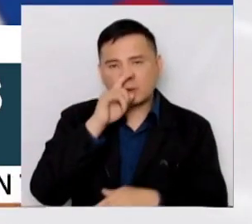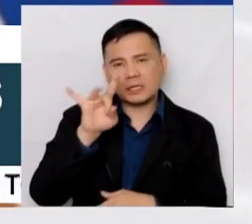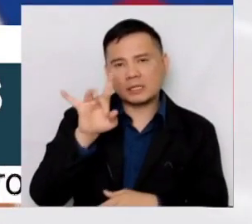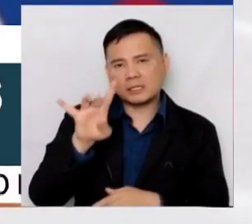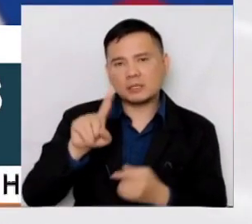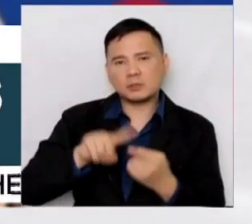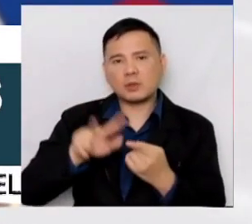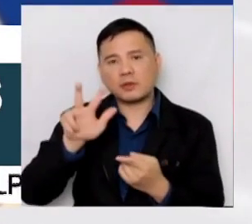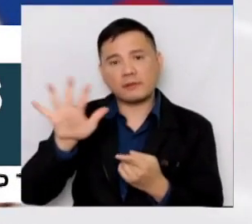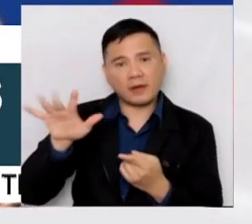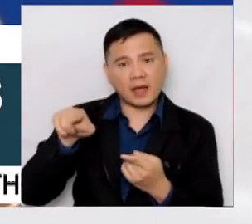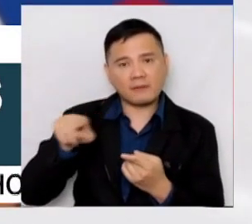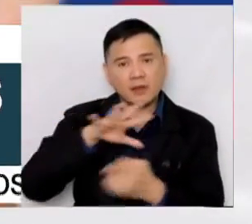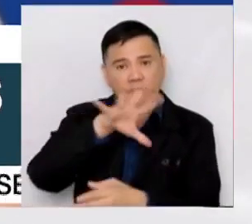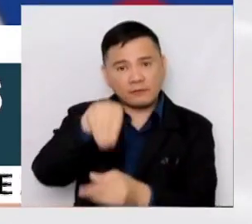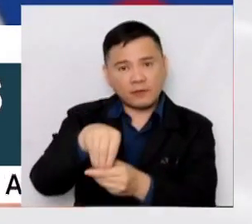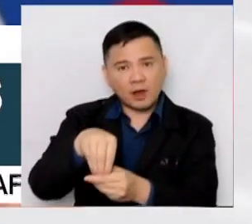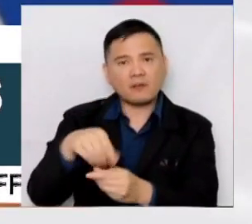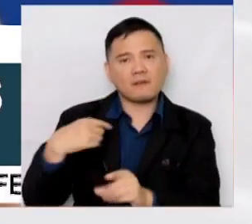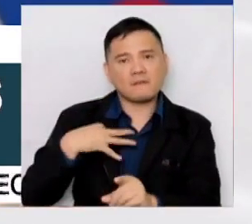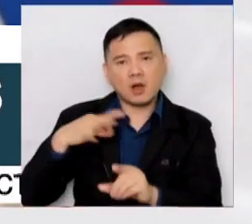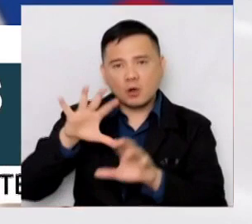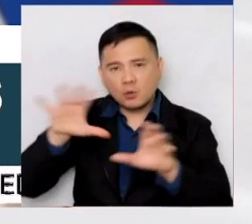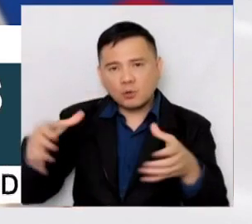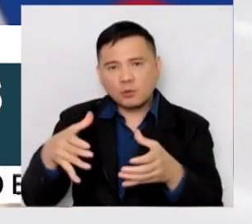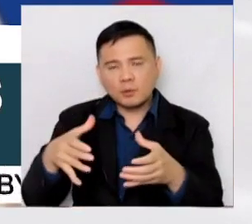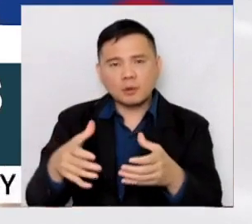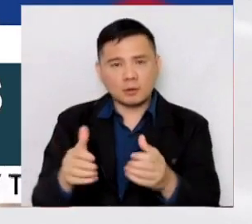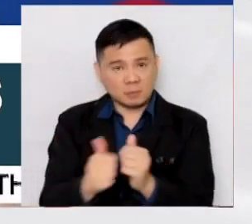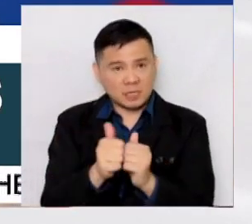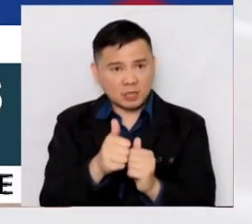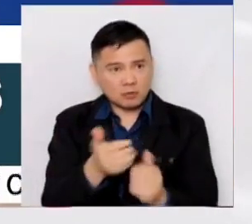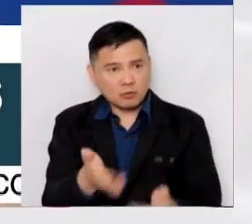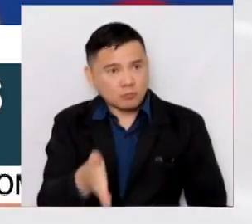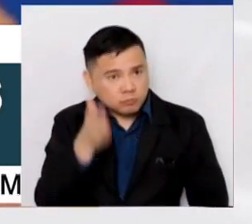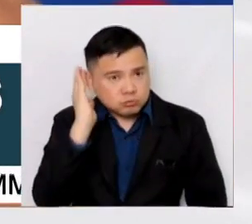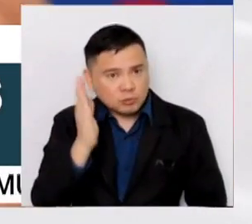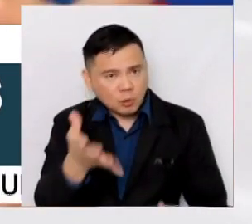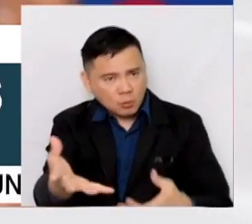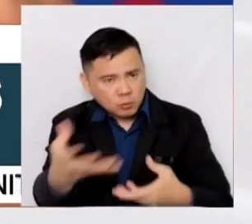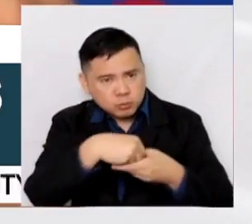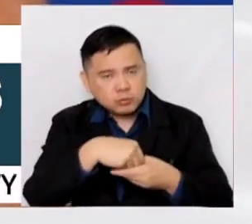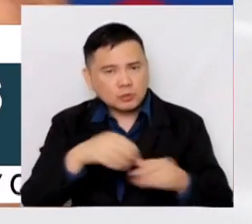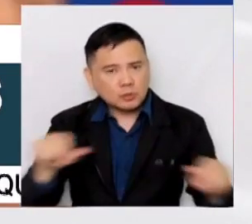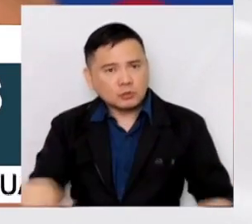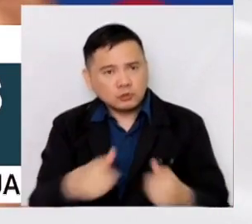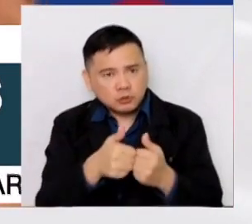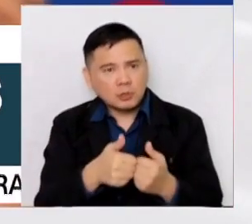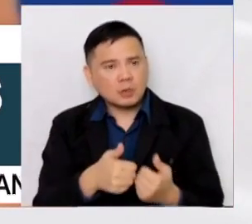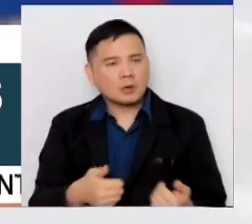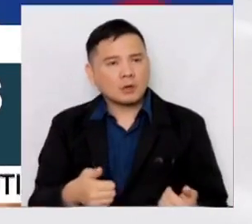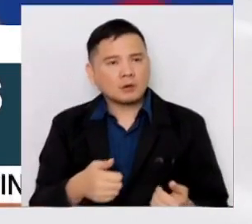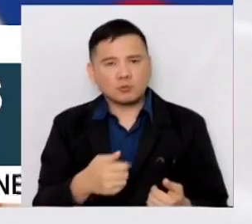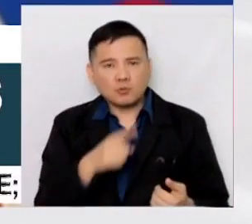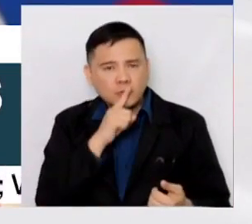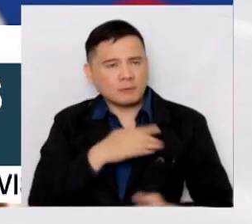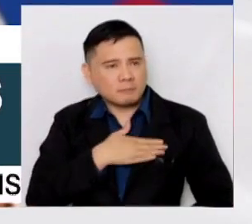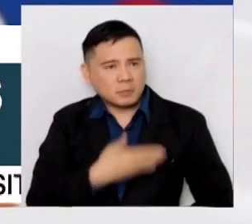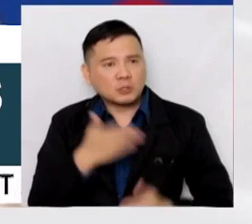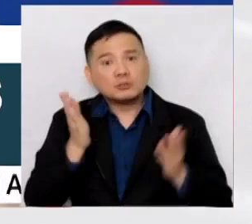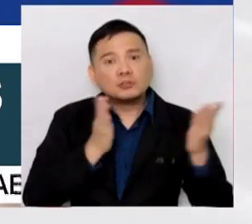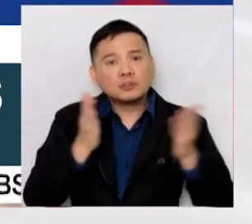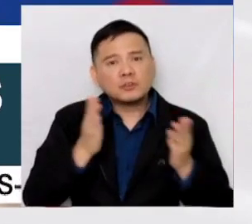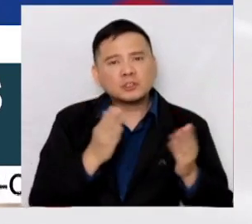We'd like to challenge our young people, well, millennials technically, to be able to give at least 1 or 2 years of their lives